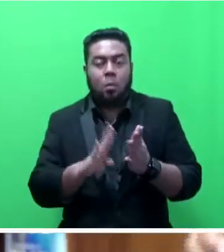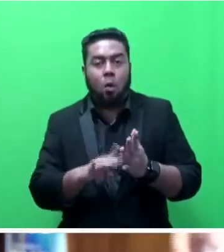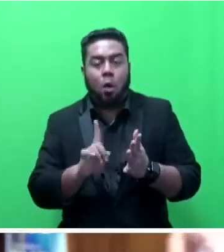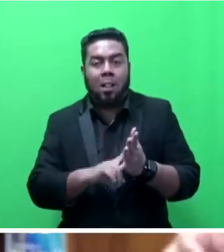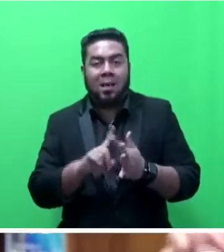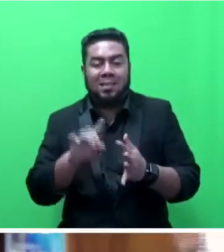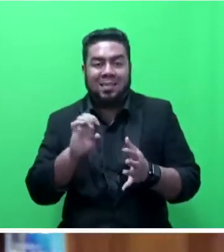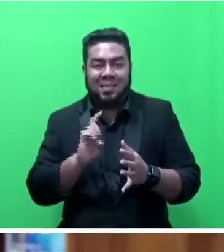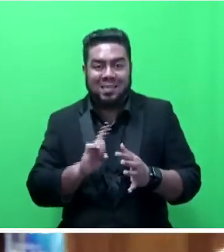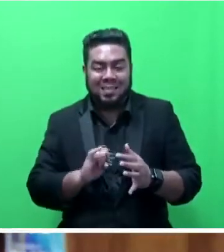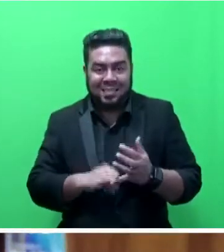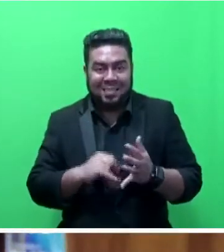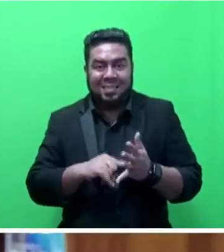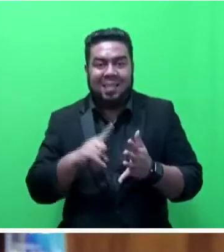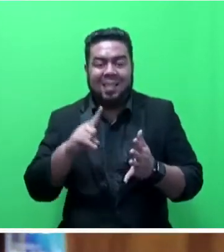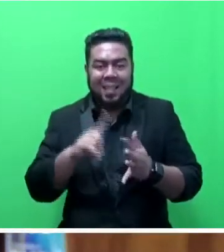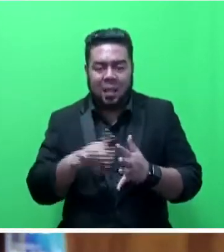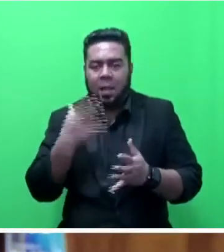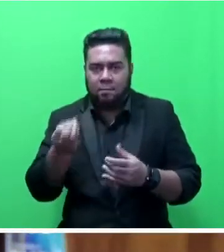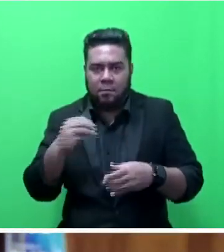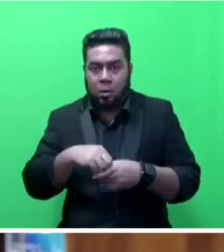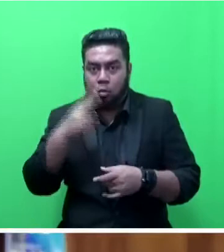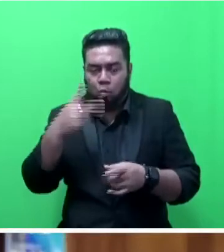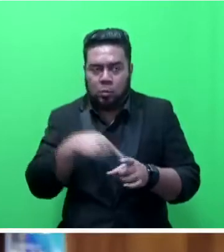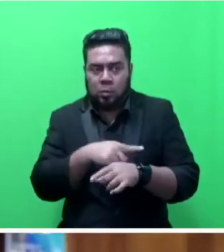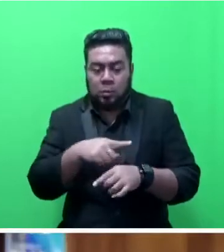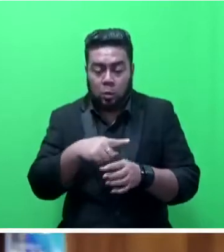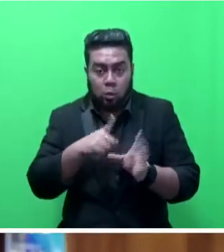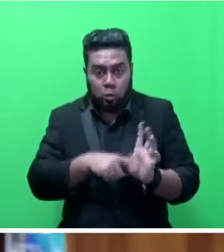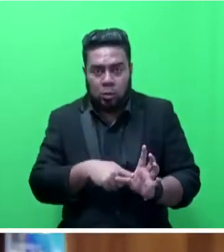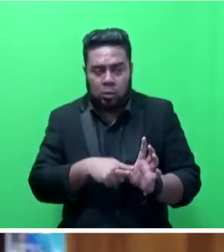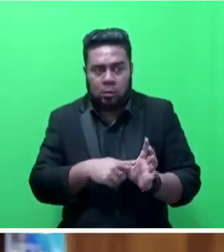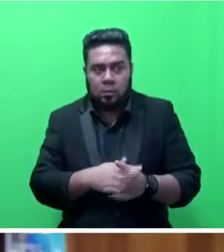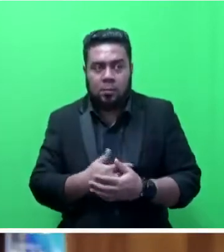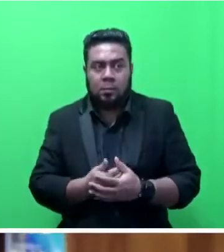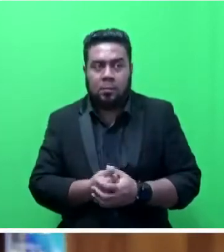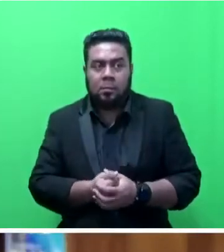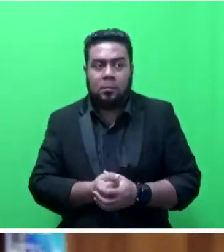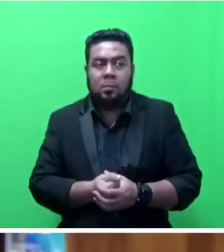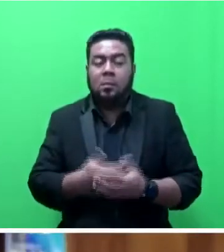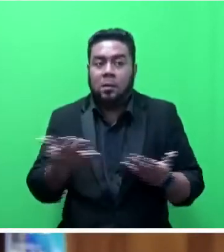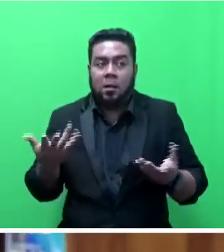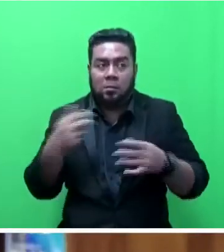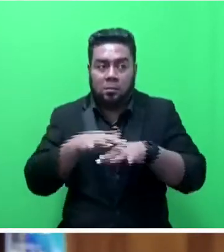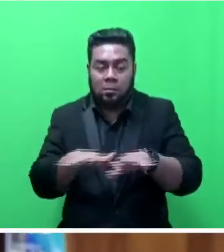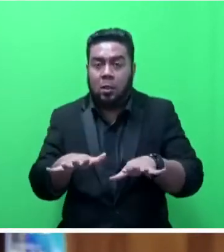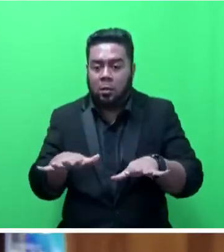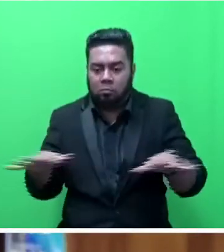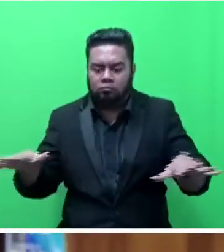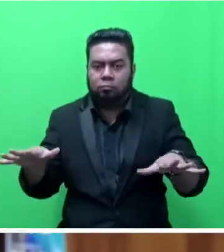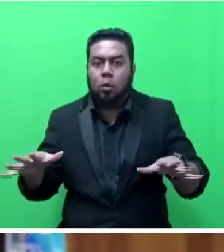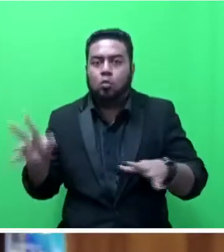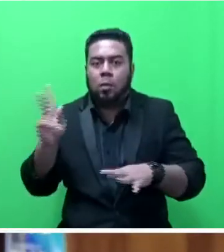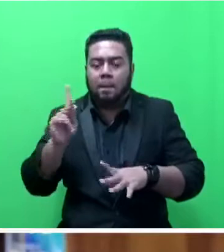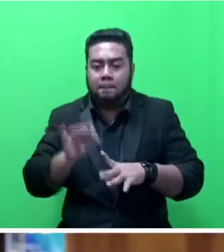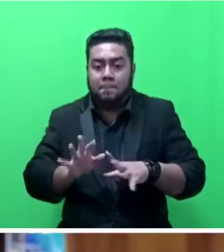of 2 years. The African swine fever has now spread to the Pacific,